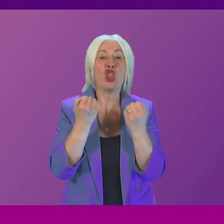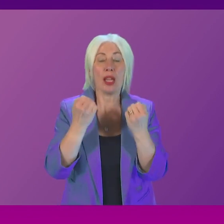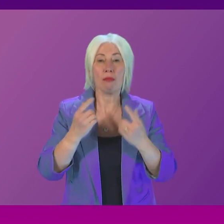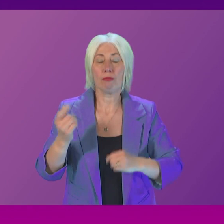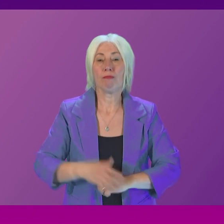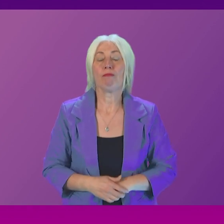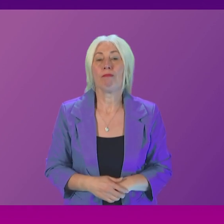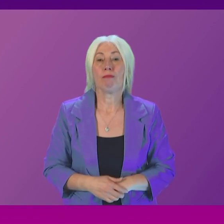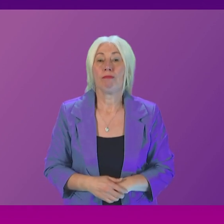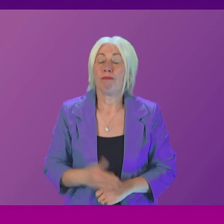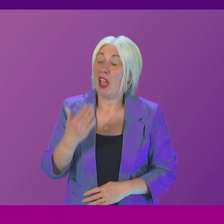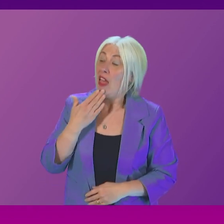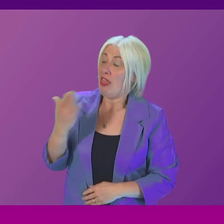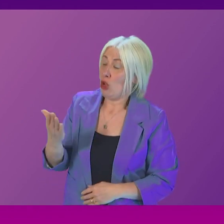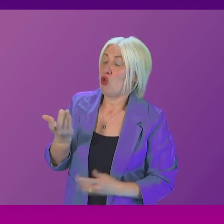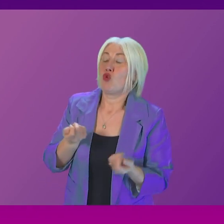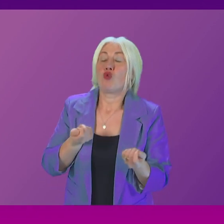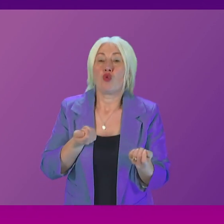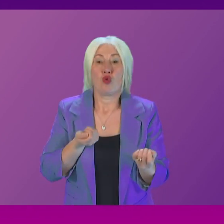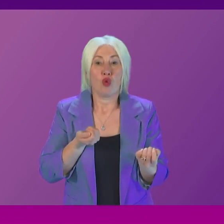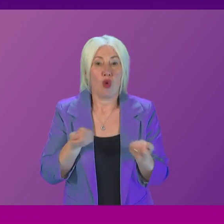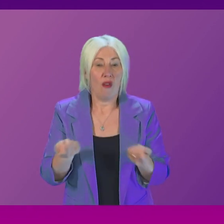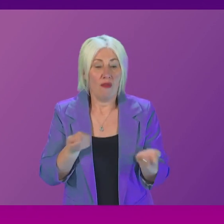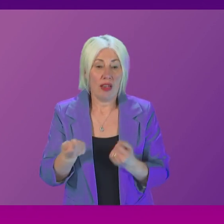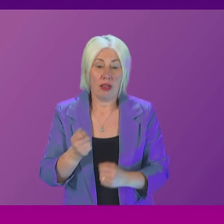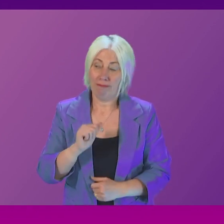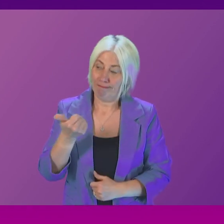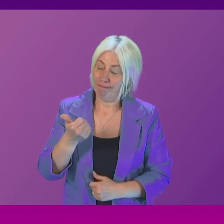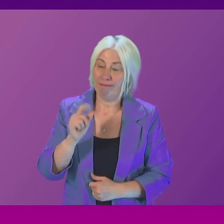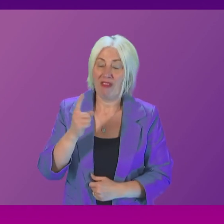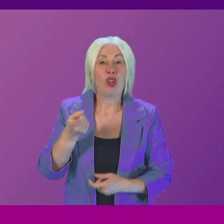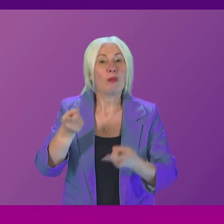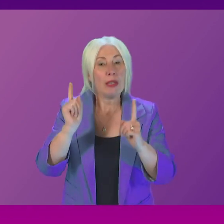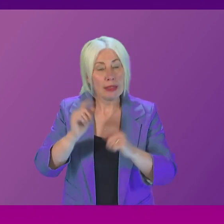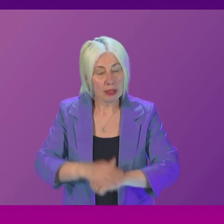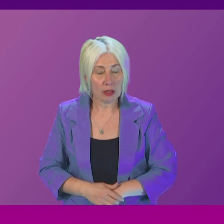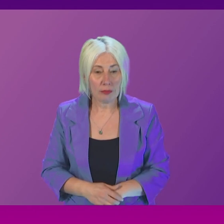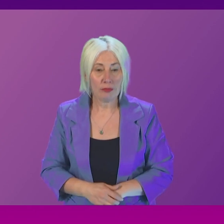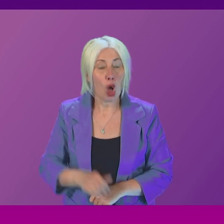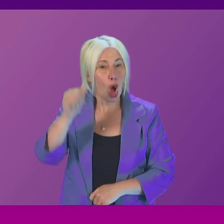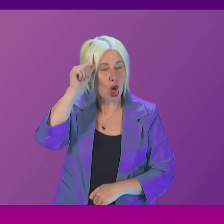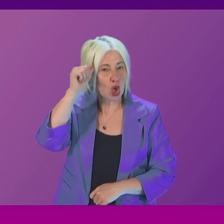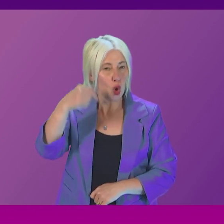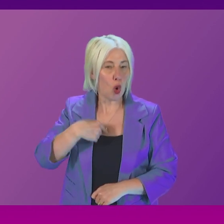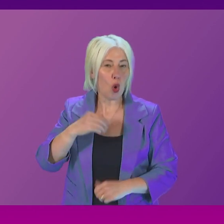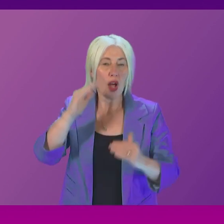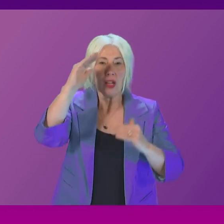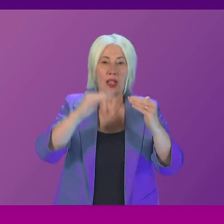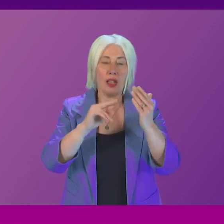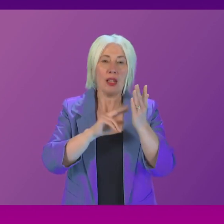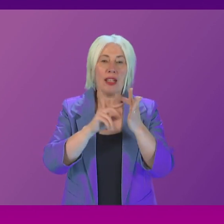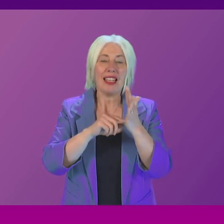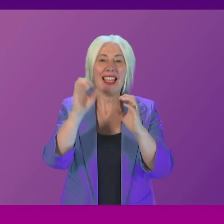Thank you very much, Convener, and good afternoon, First Minister. As you'll know, First Minister, the Net Zero Energy